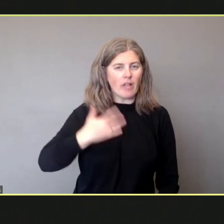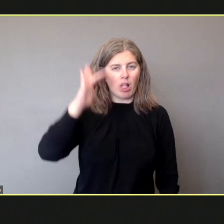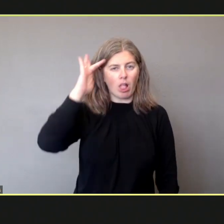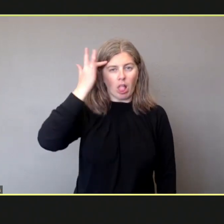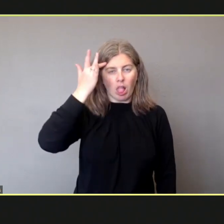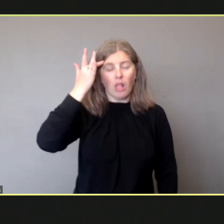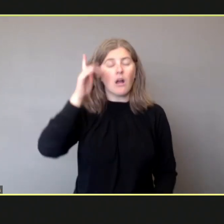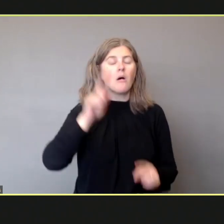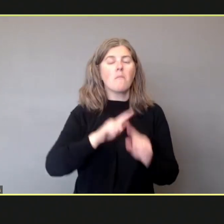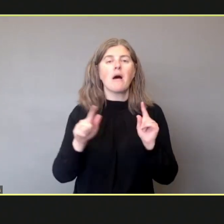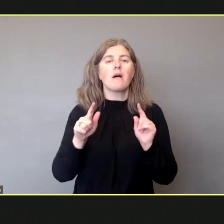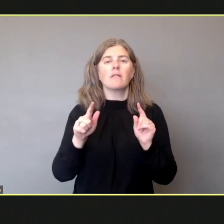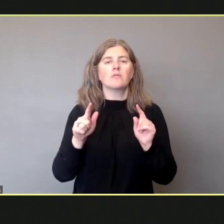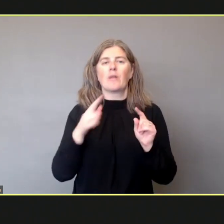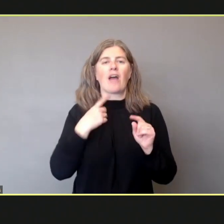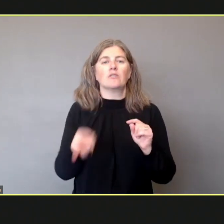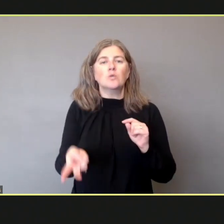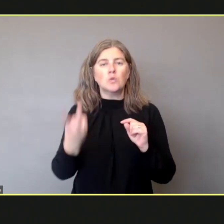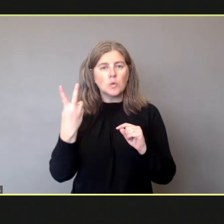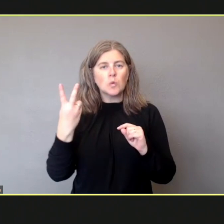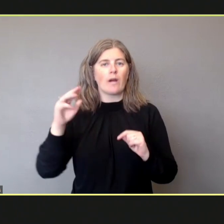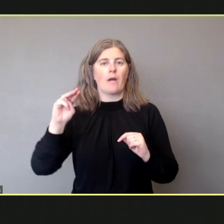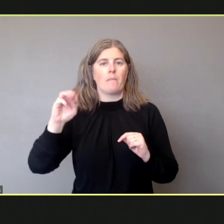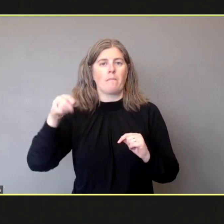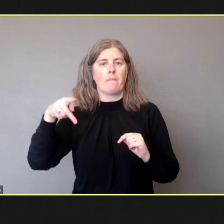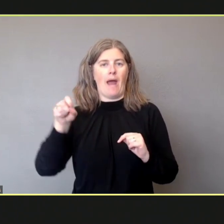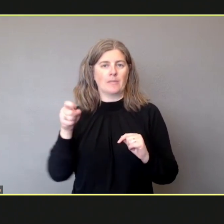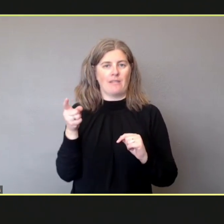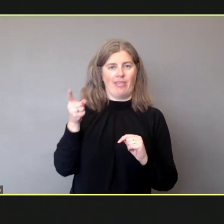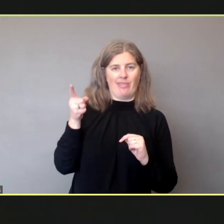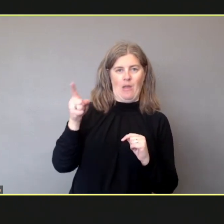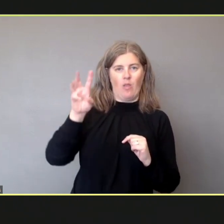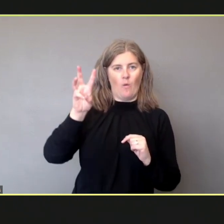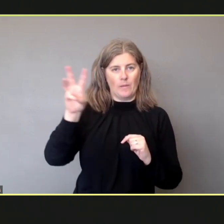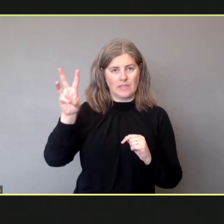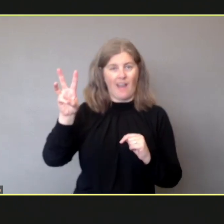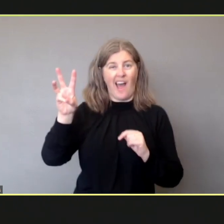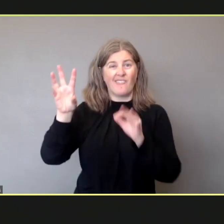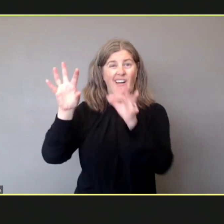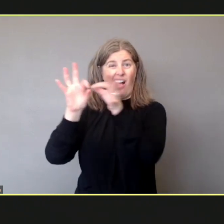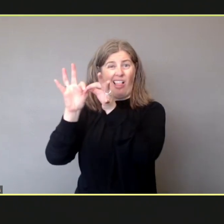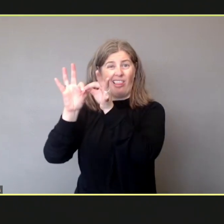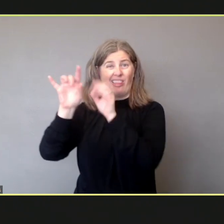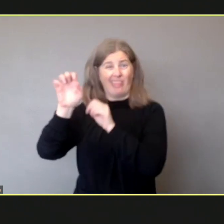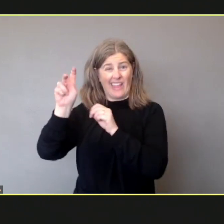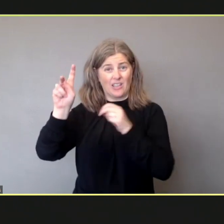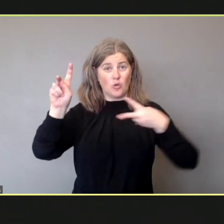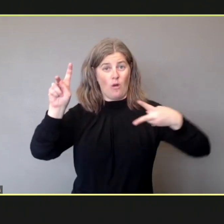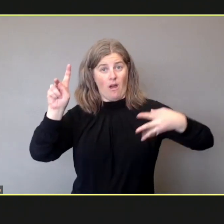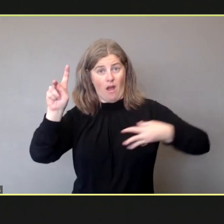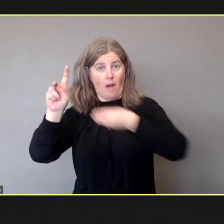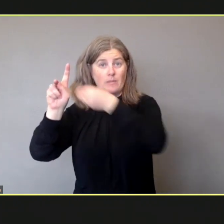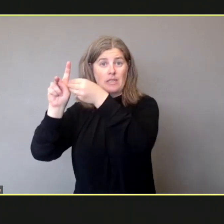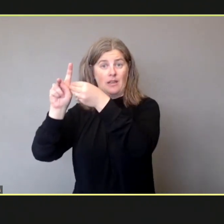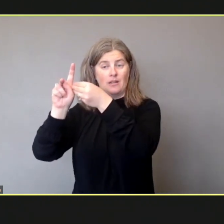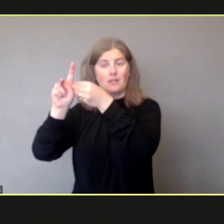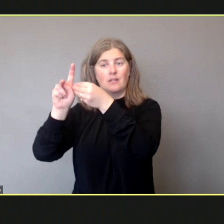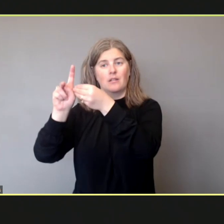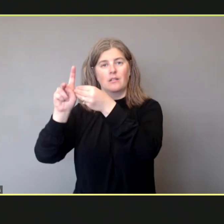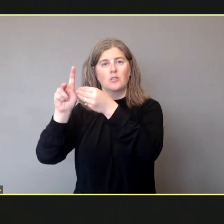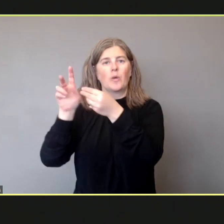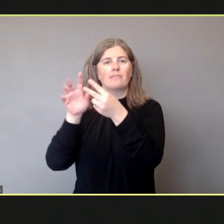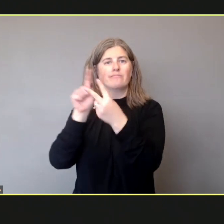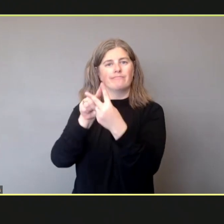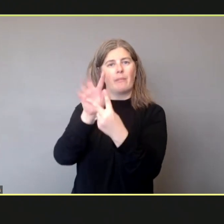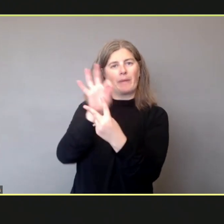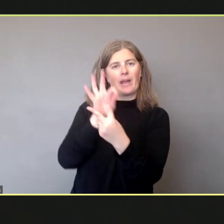there are basically two maps that are there on that website. And there's a link to update the website to do one or the other.